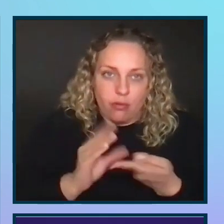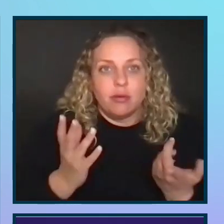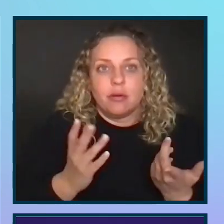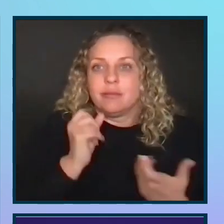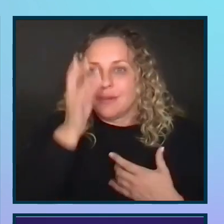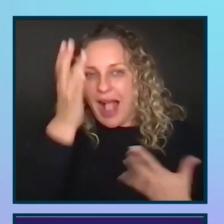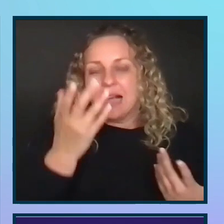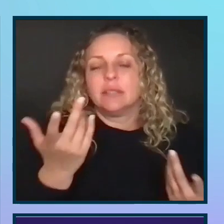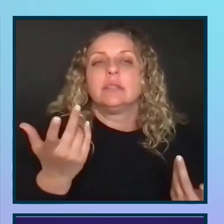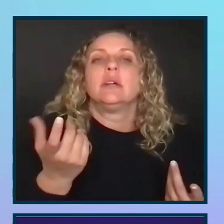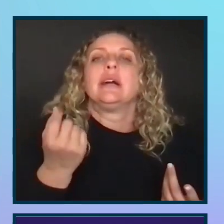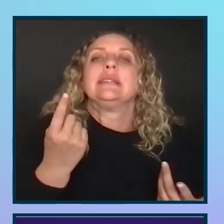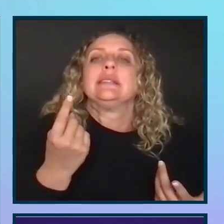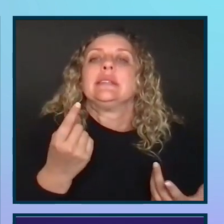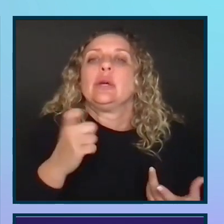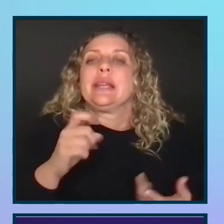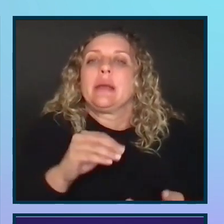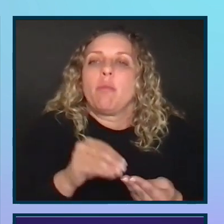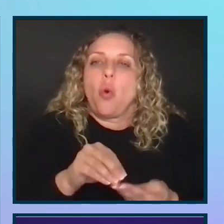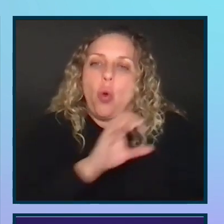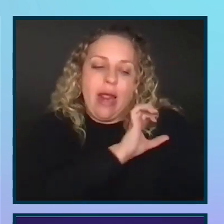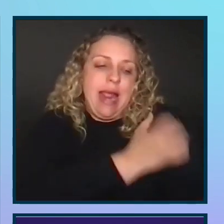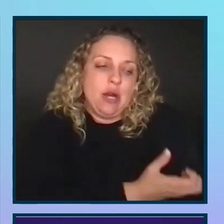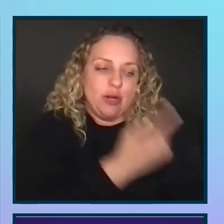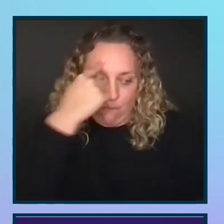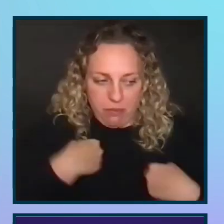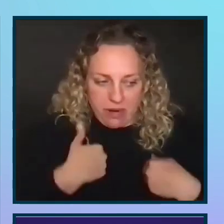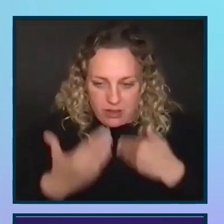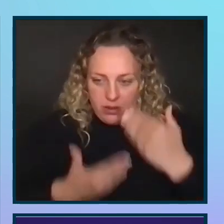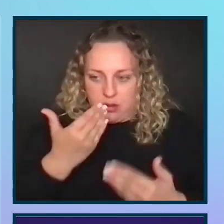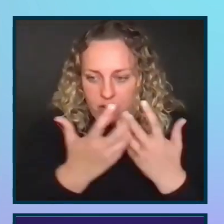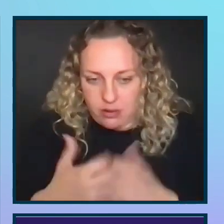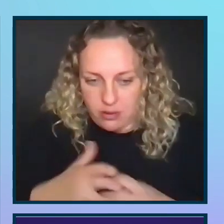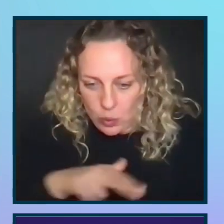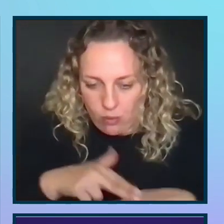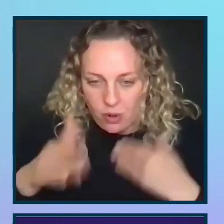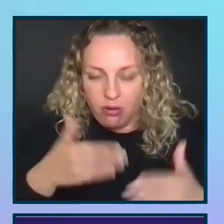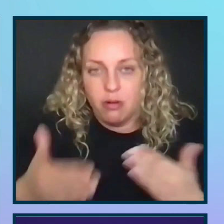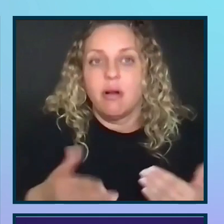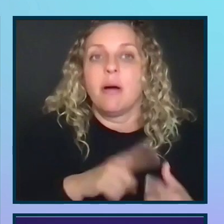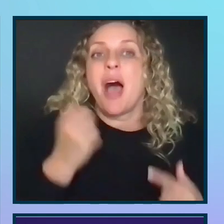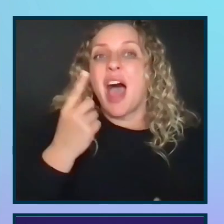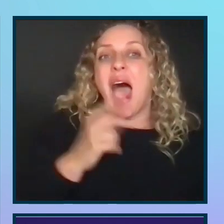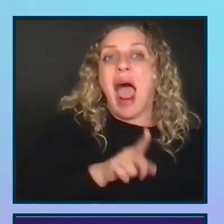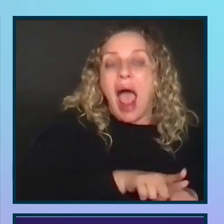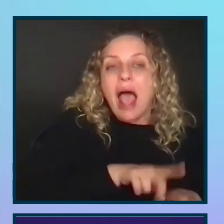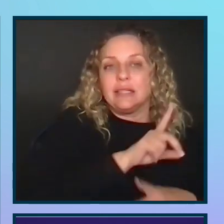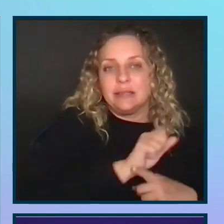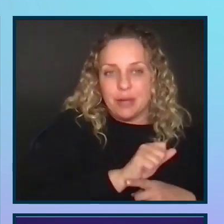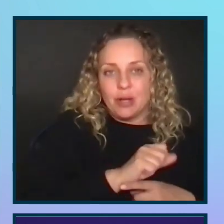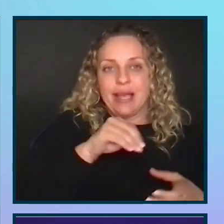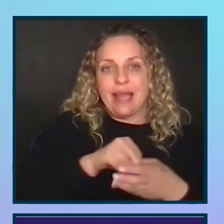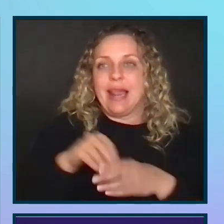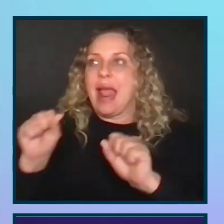it just takes more energy for a disabled person to exist. So everyone has that finite amount of spoons, but being a disabled person living in an ableist